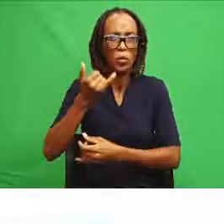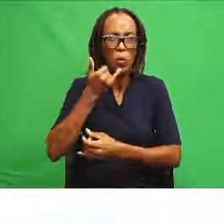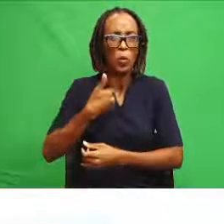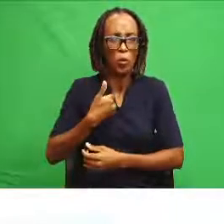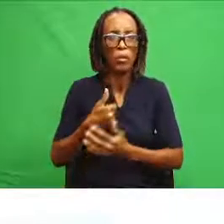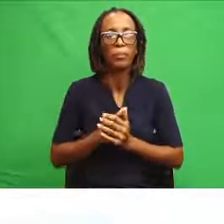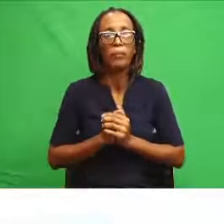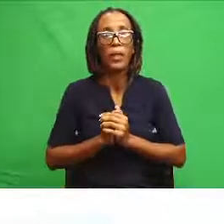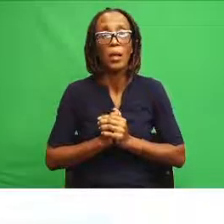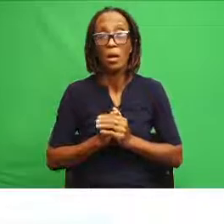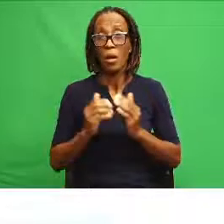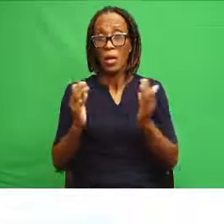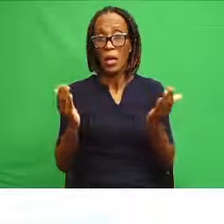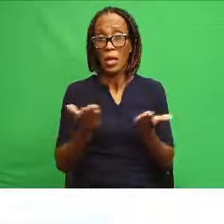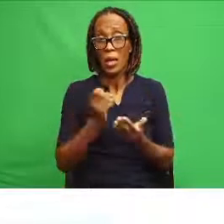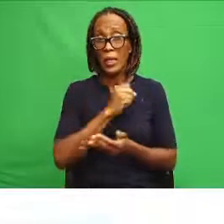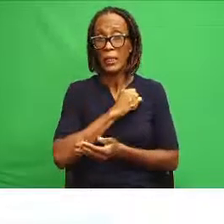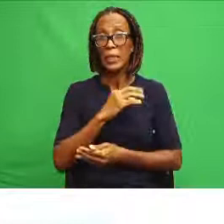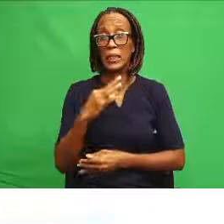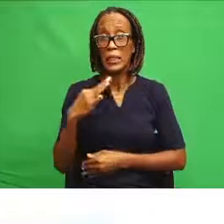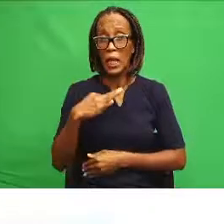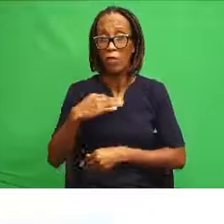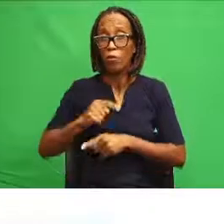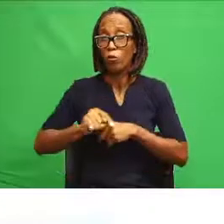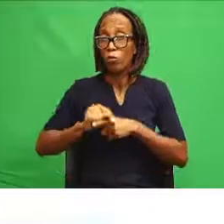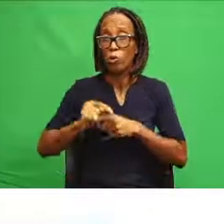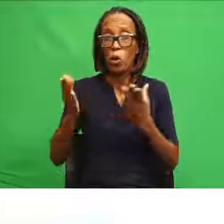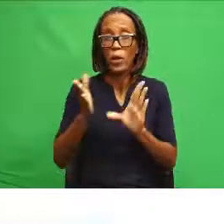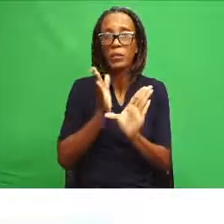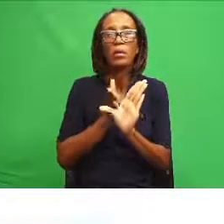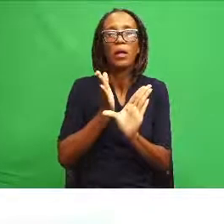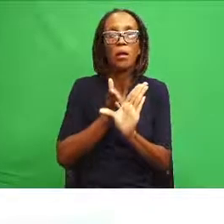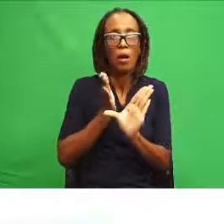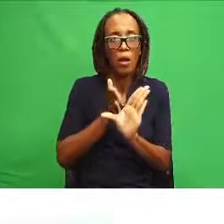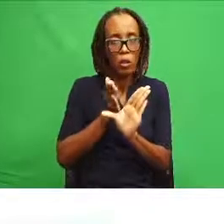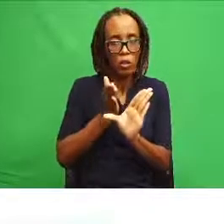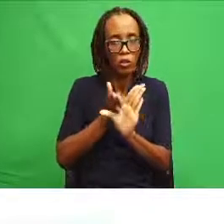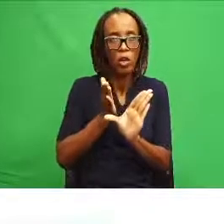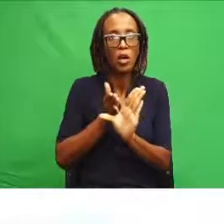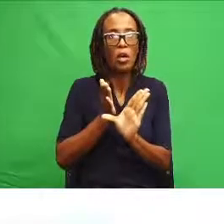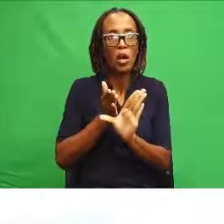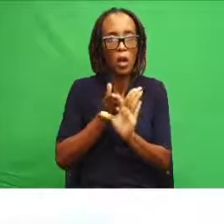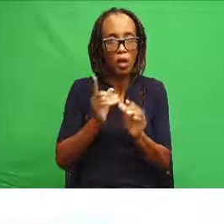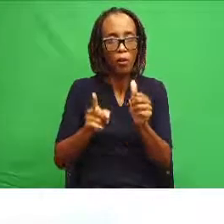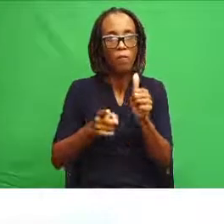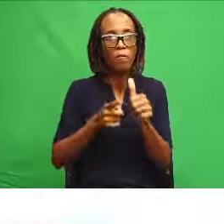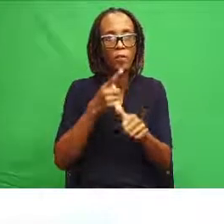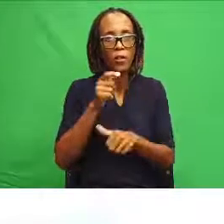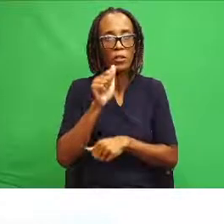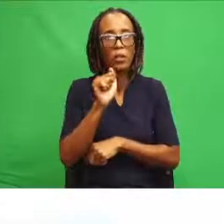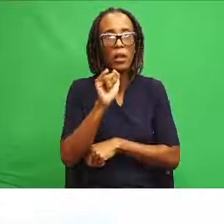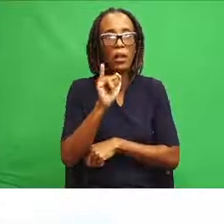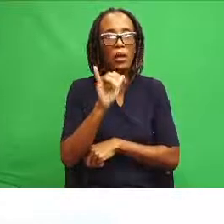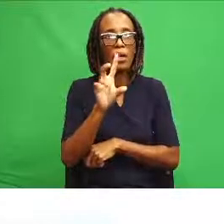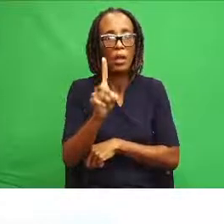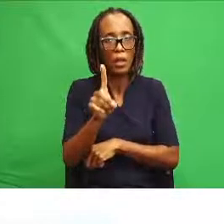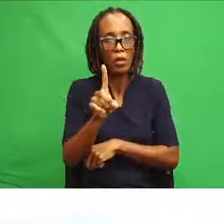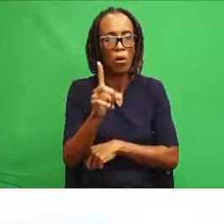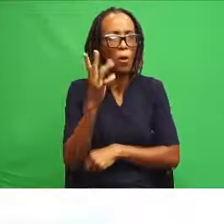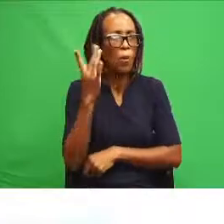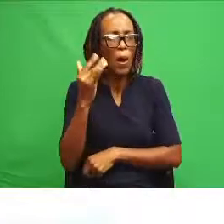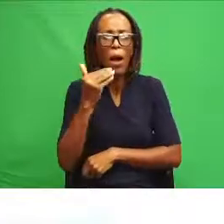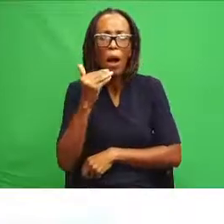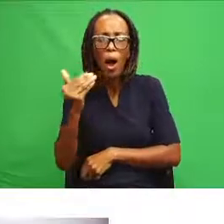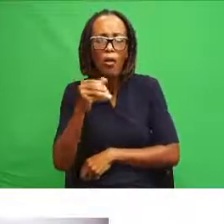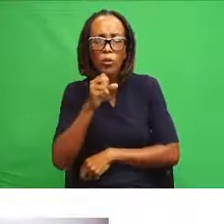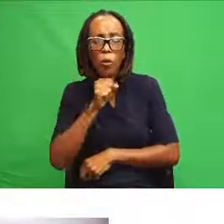our staff, the staff at the division, were trained in psychological first aid recently, and one of the things we noticed to ask the elder